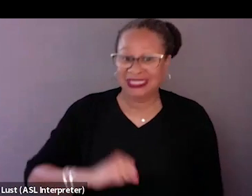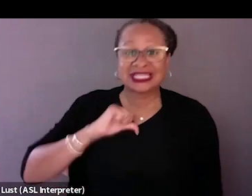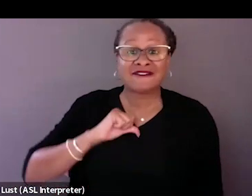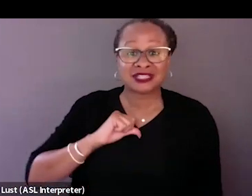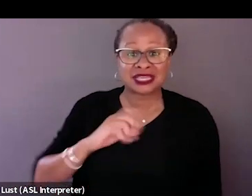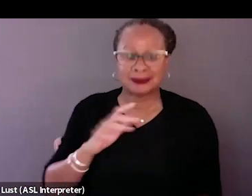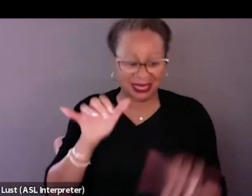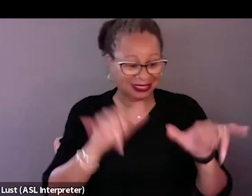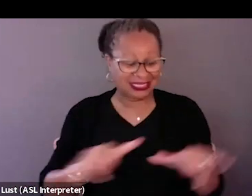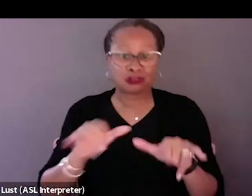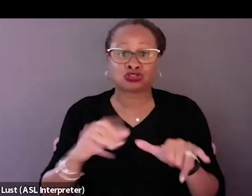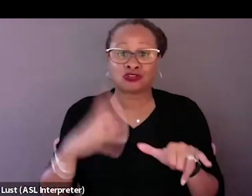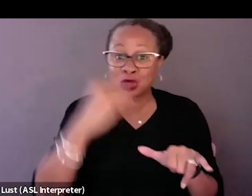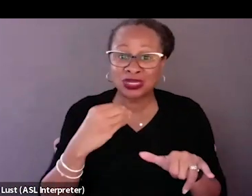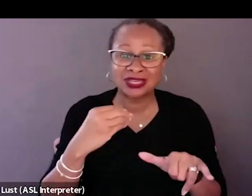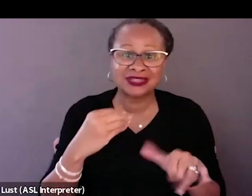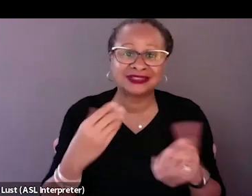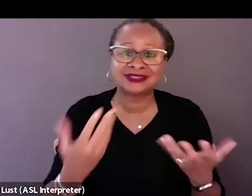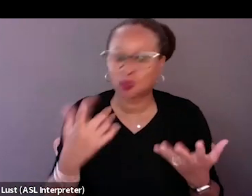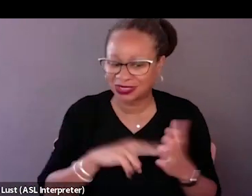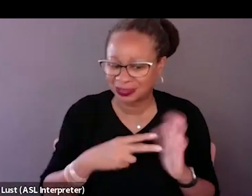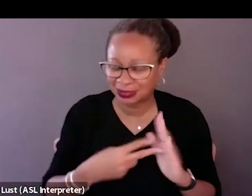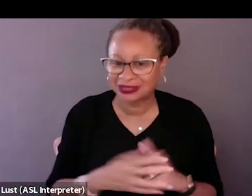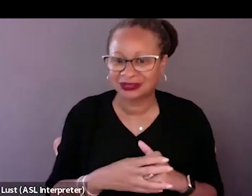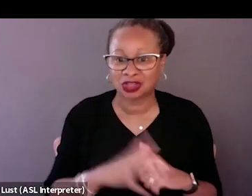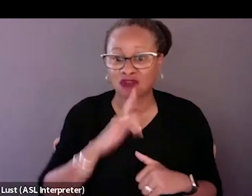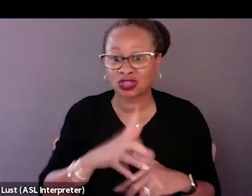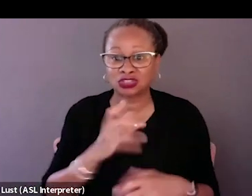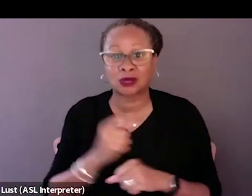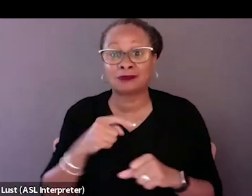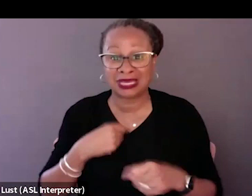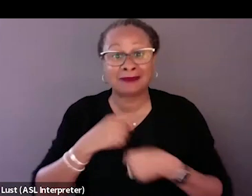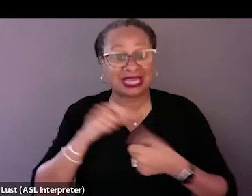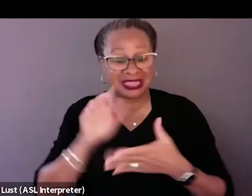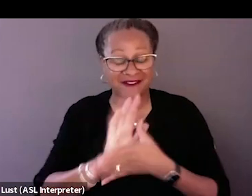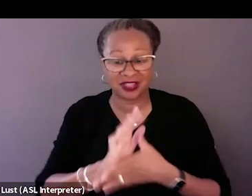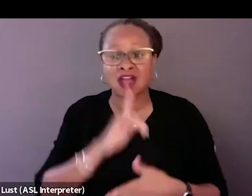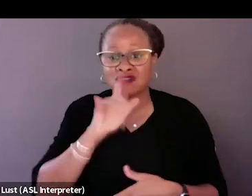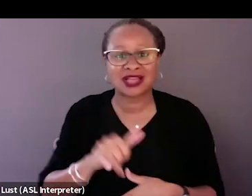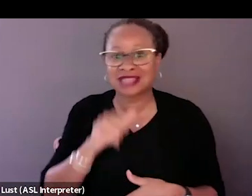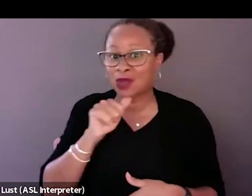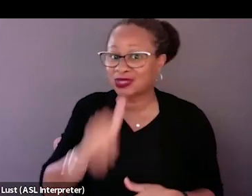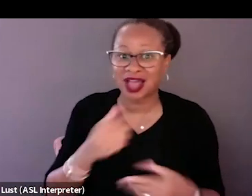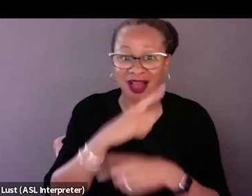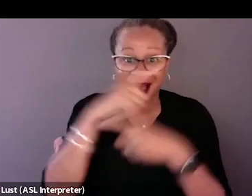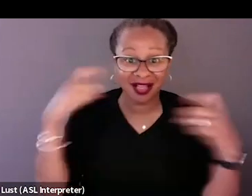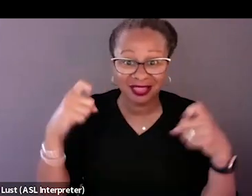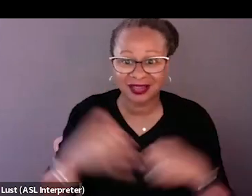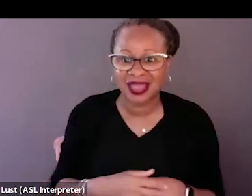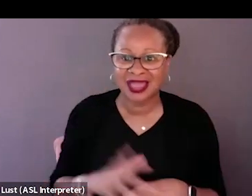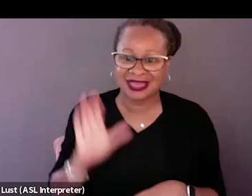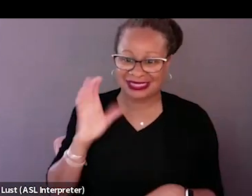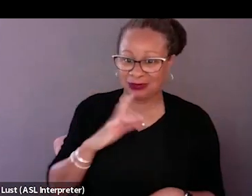of beauty, it's like it took me making this film to realize I wasn't ugly. I mean, I say that sounds